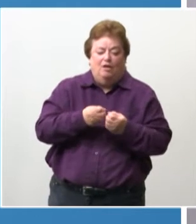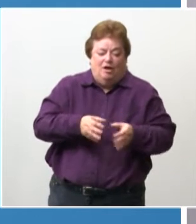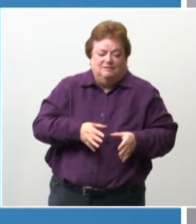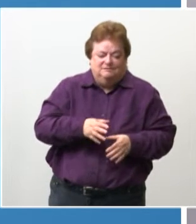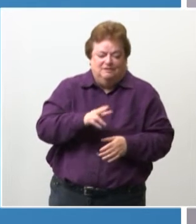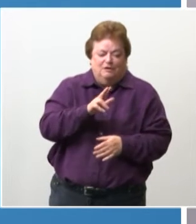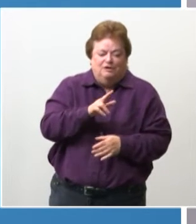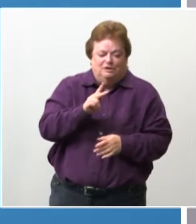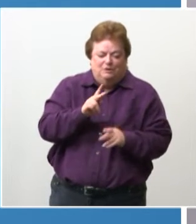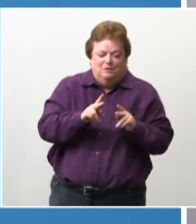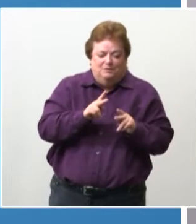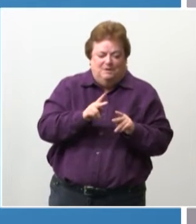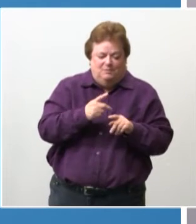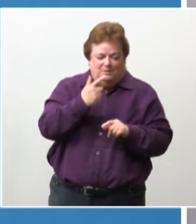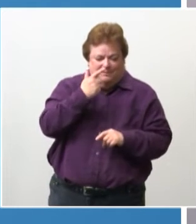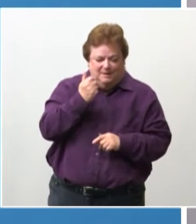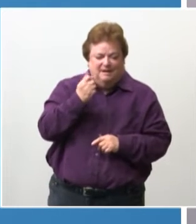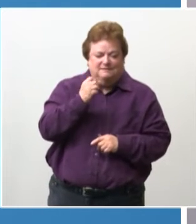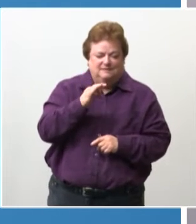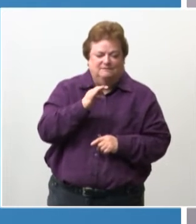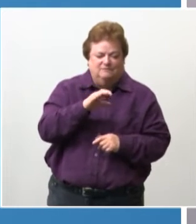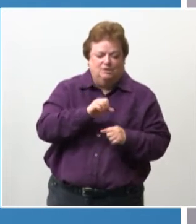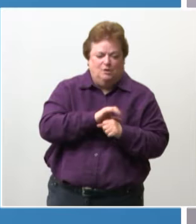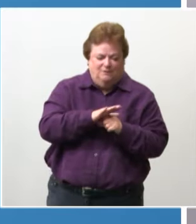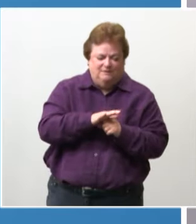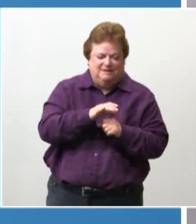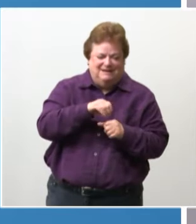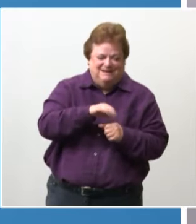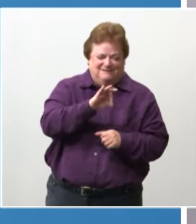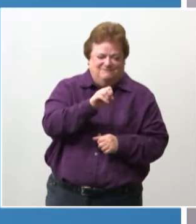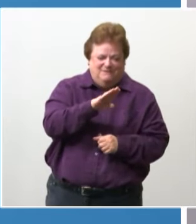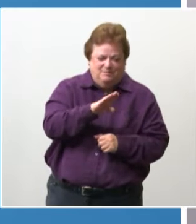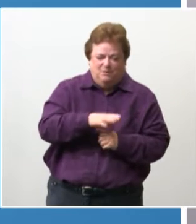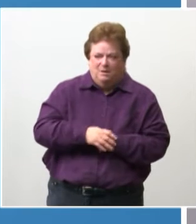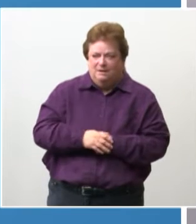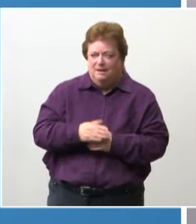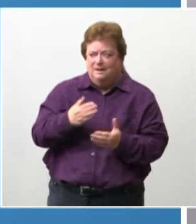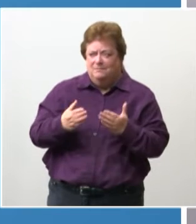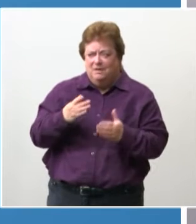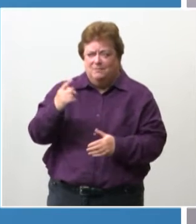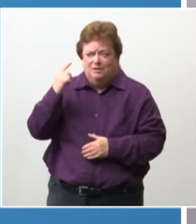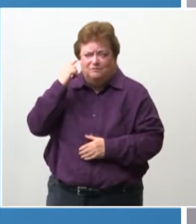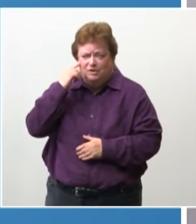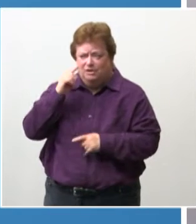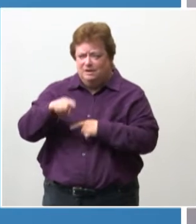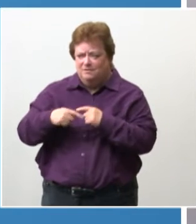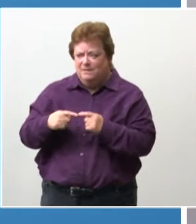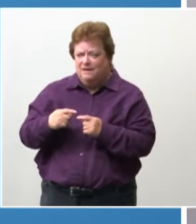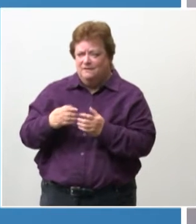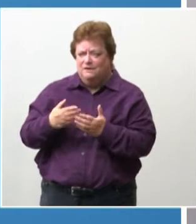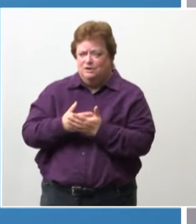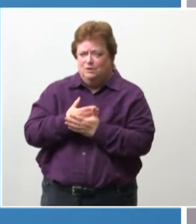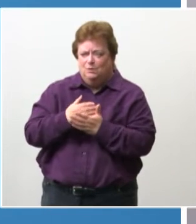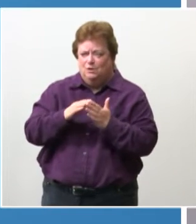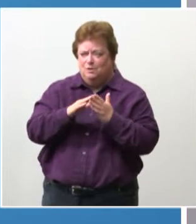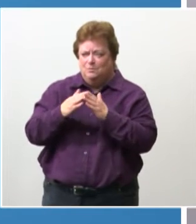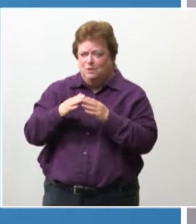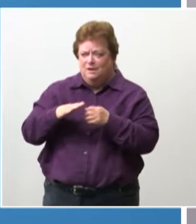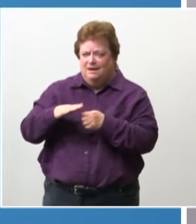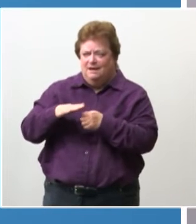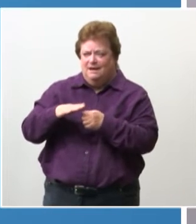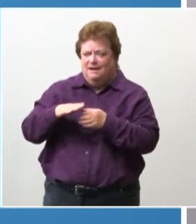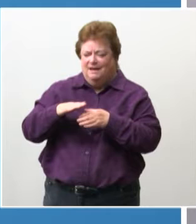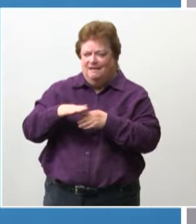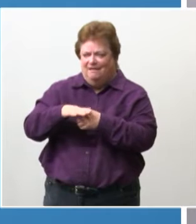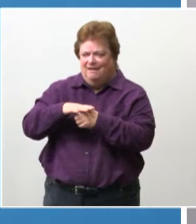to COVID-19 in February. And you may have already heard about the new community level guidance released by